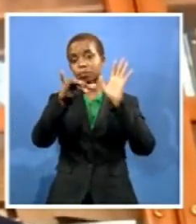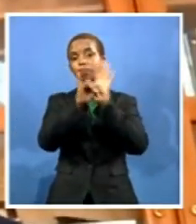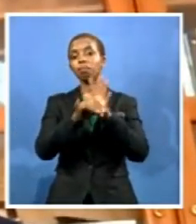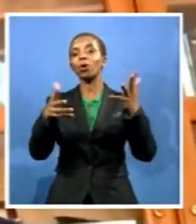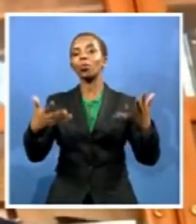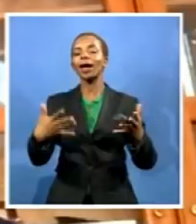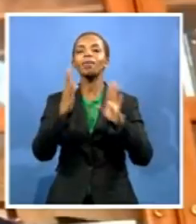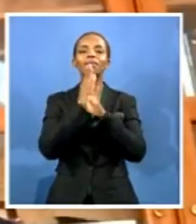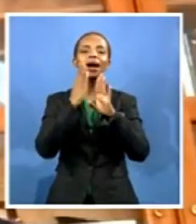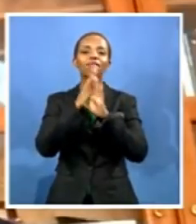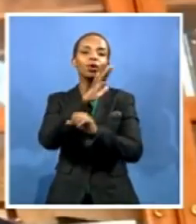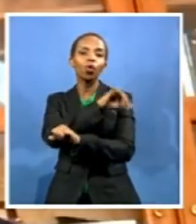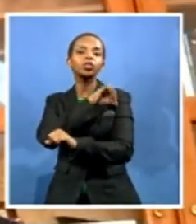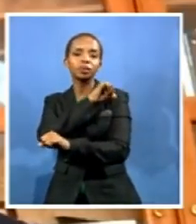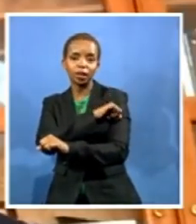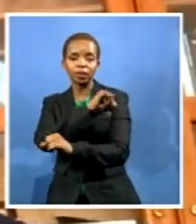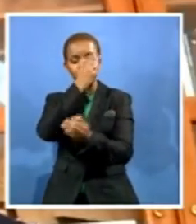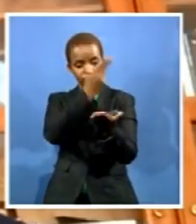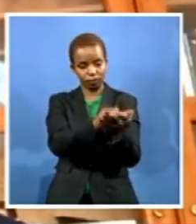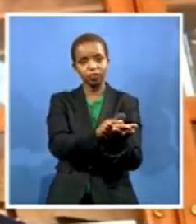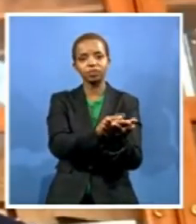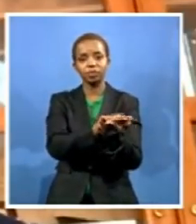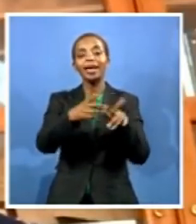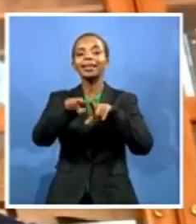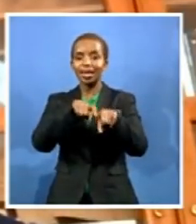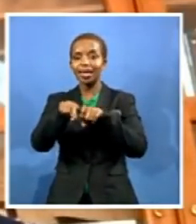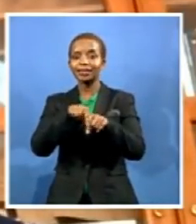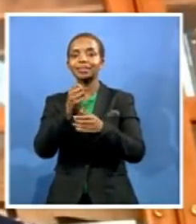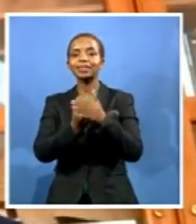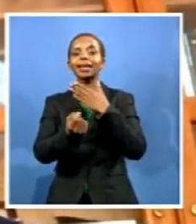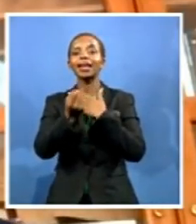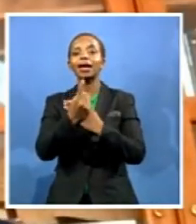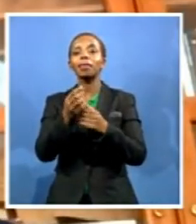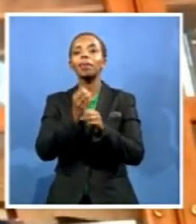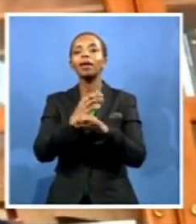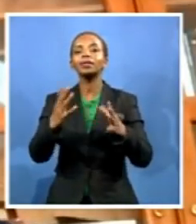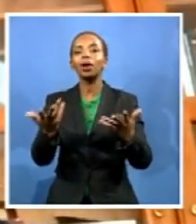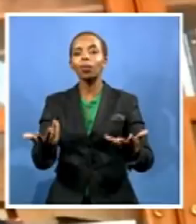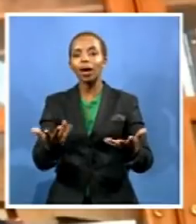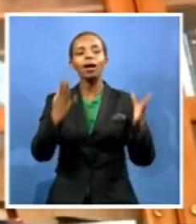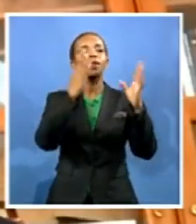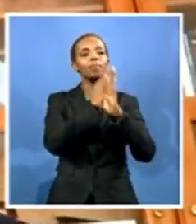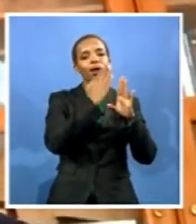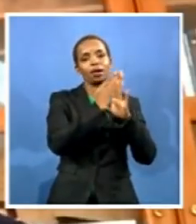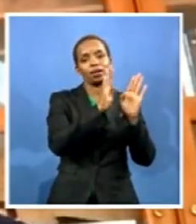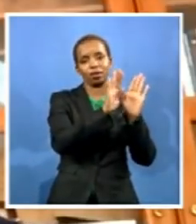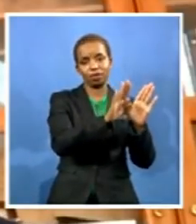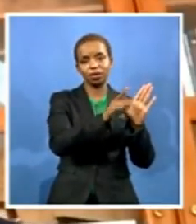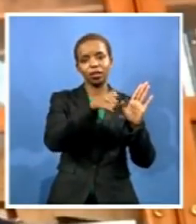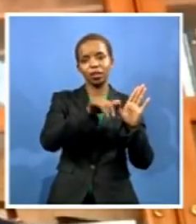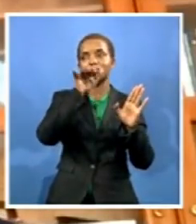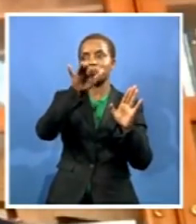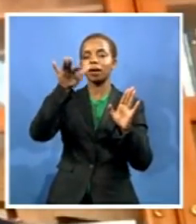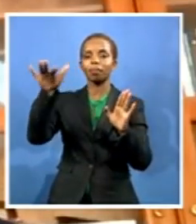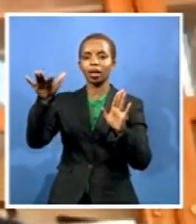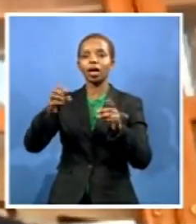the testing also happened initially in the public sector, later in the private sector. So there's a huge collaboration with the laboratories. At any